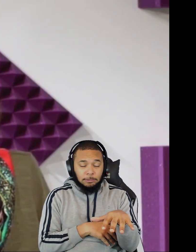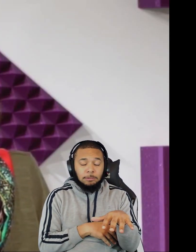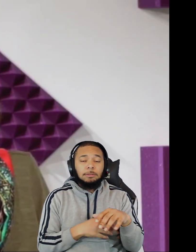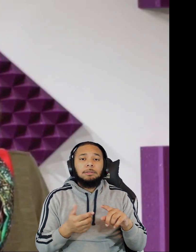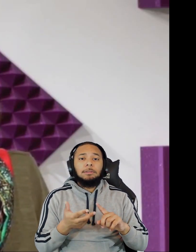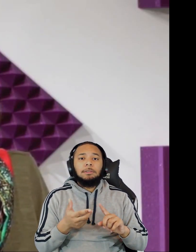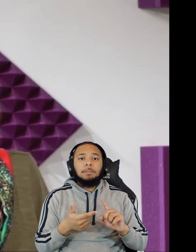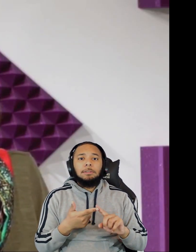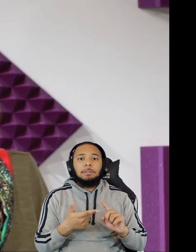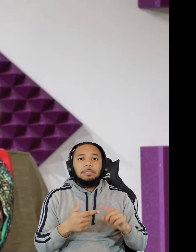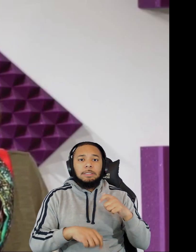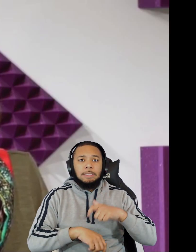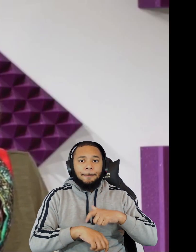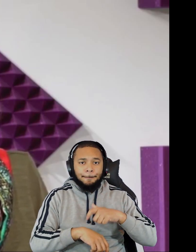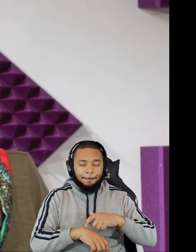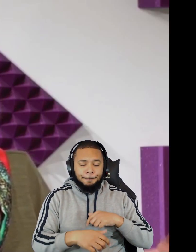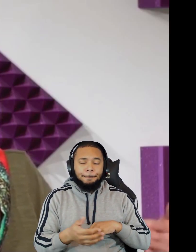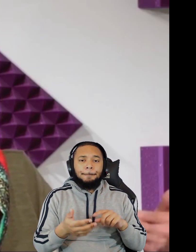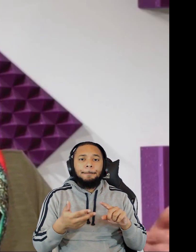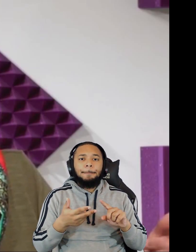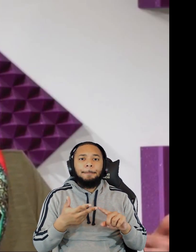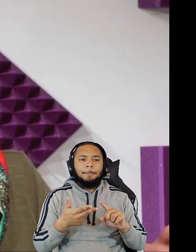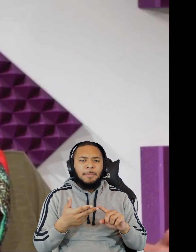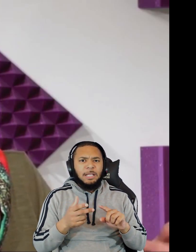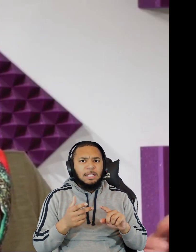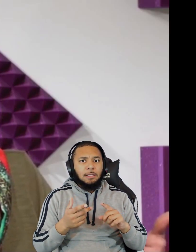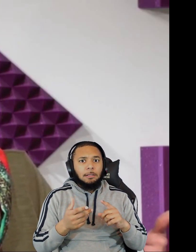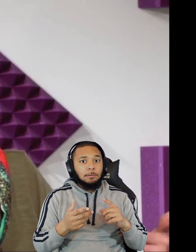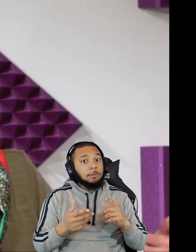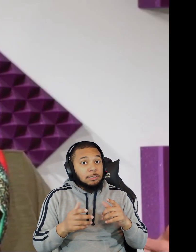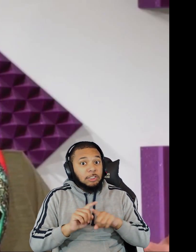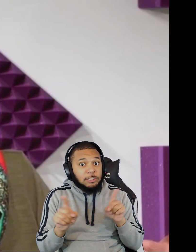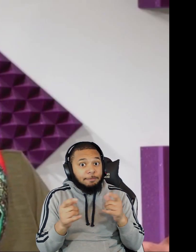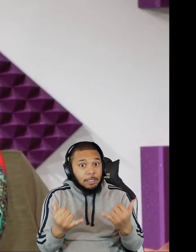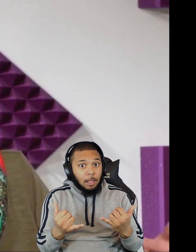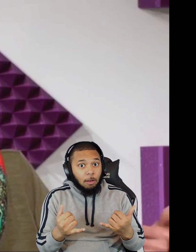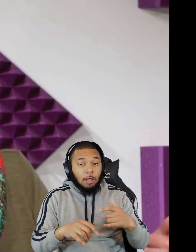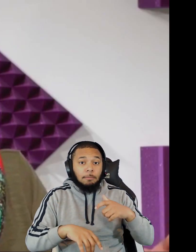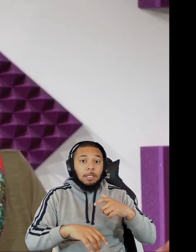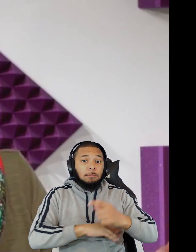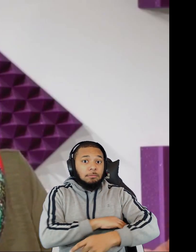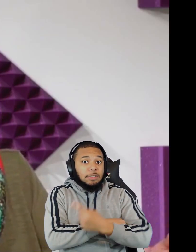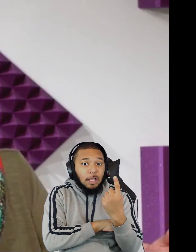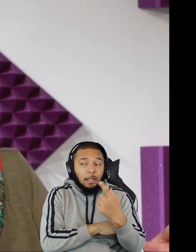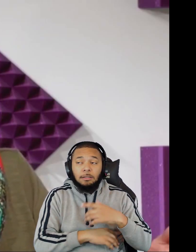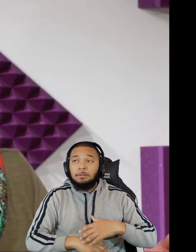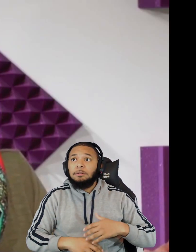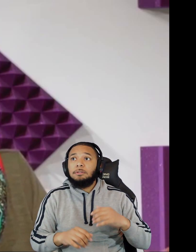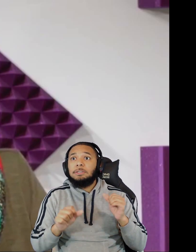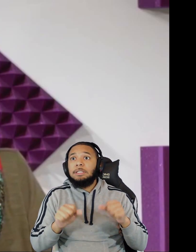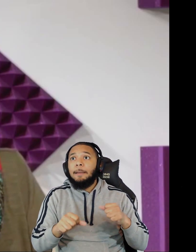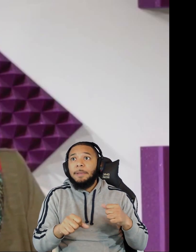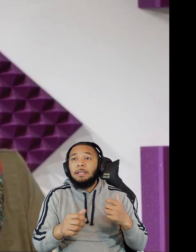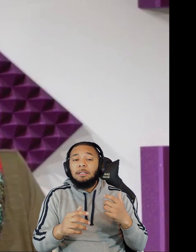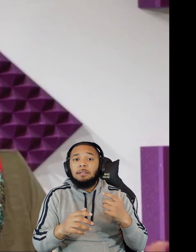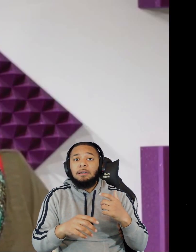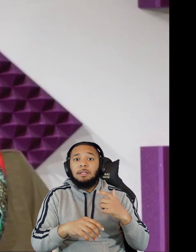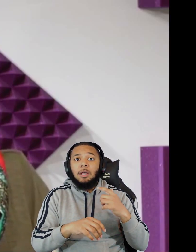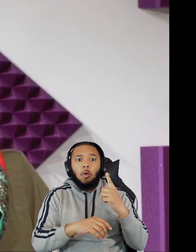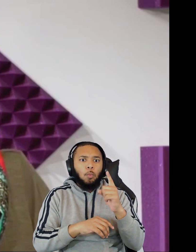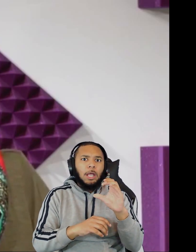about time. Different now, right? It could be time of day. It could be time of